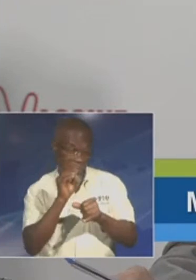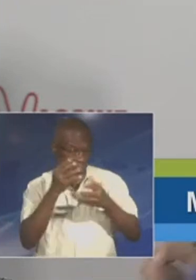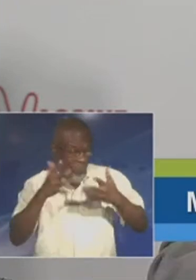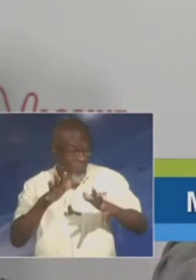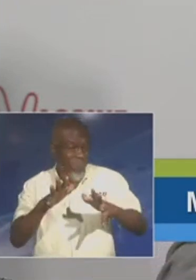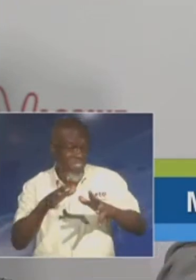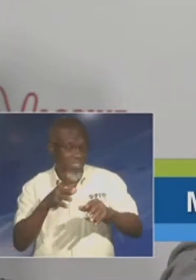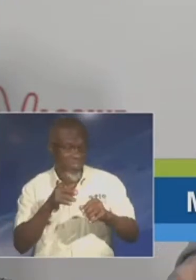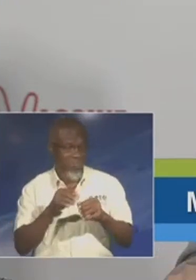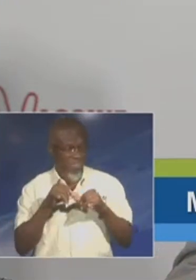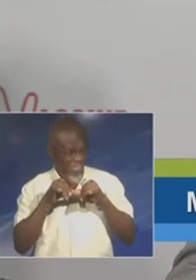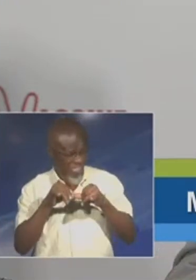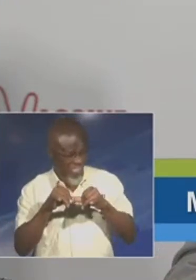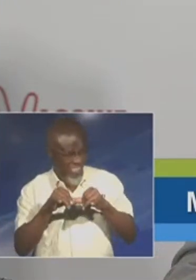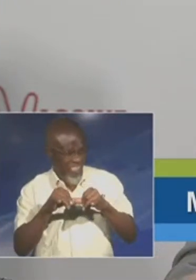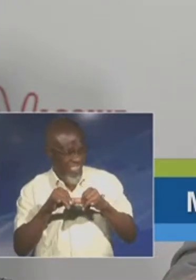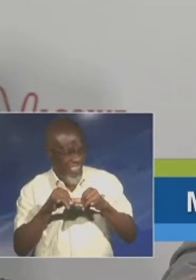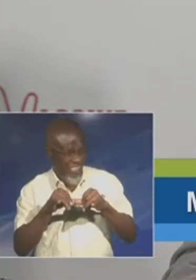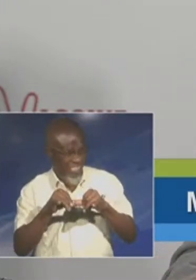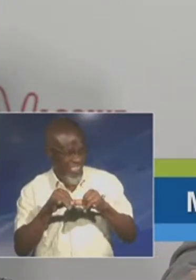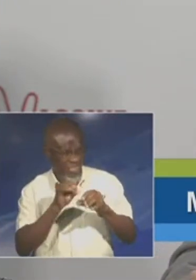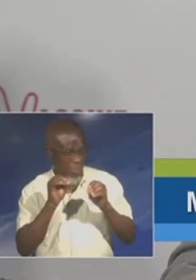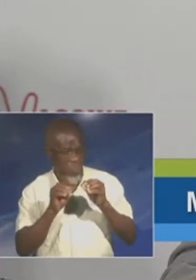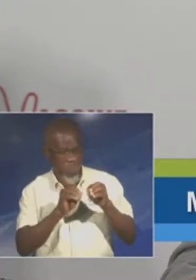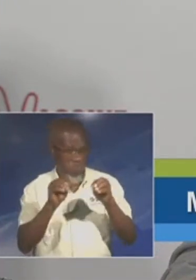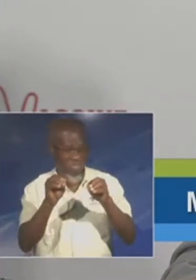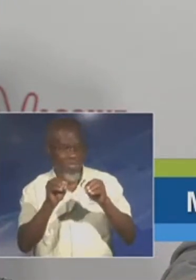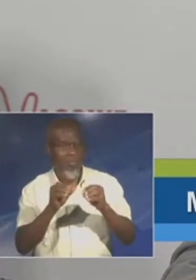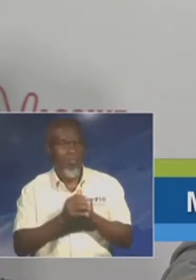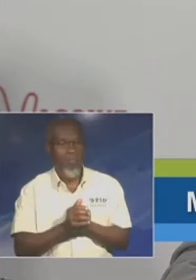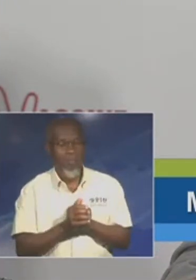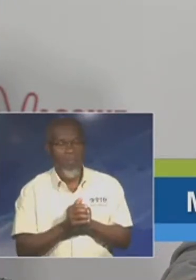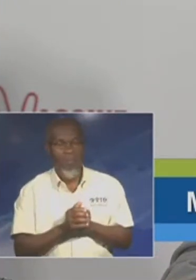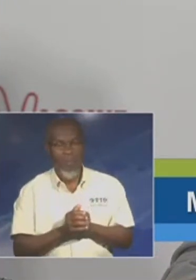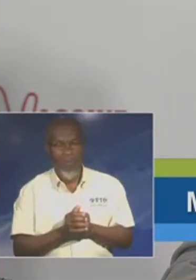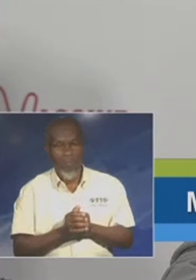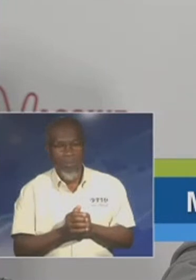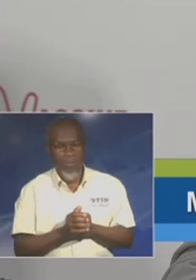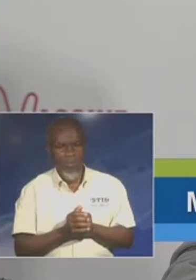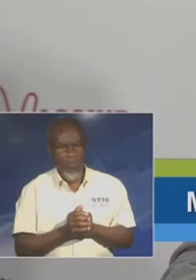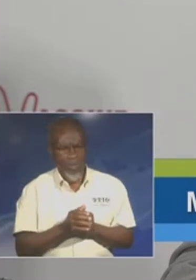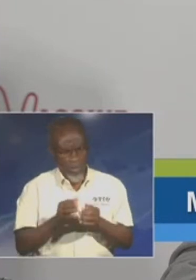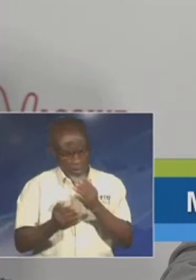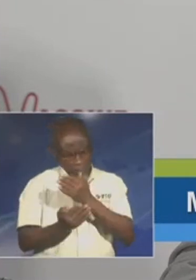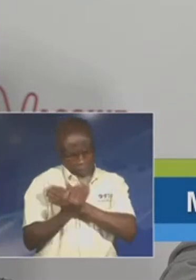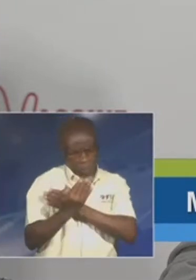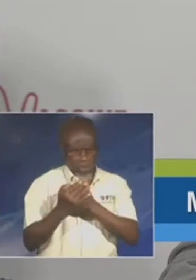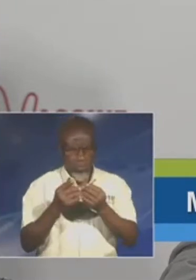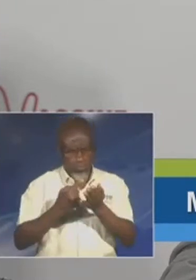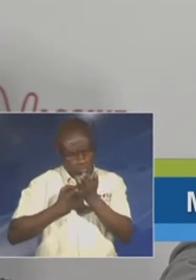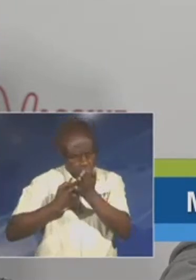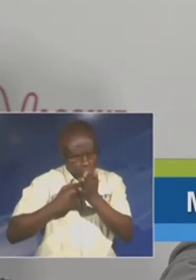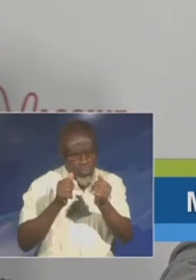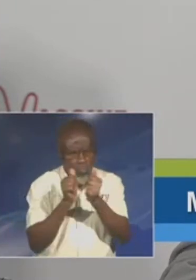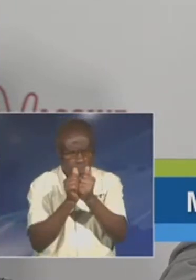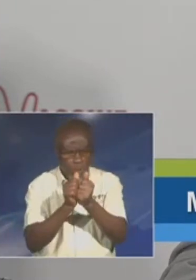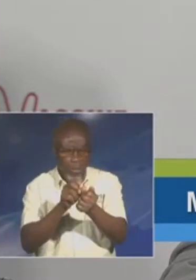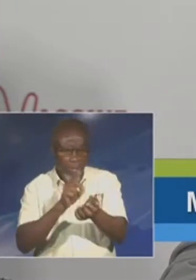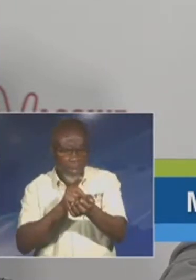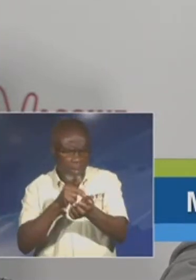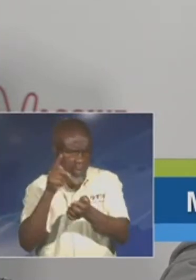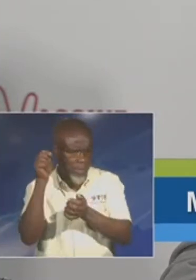711,437. And what is concerning, because we had a chat with Dr. Trotman this morning, and this is a